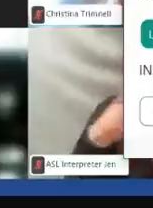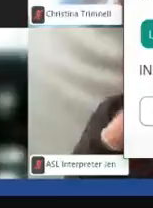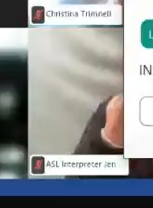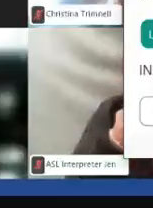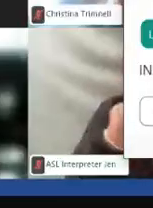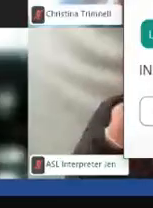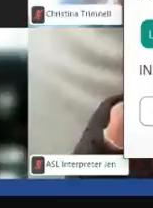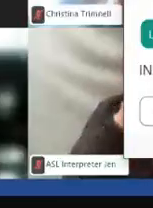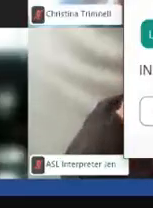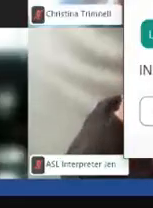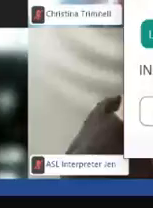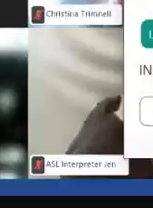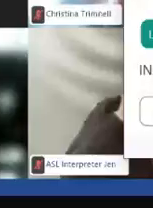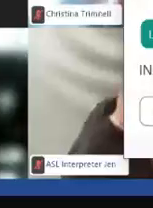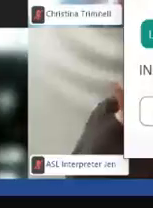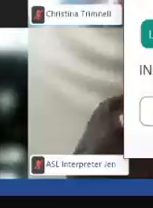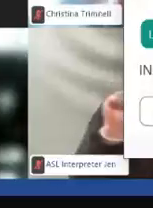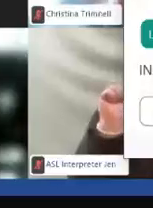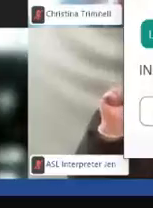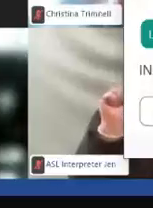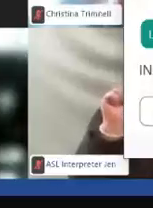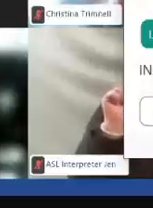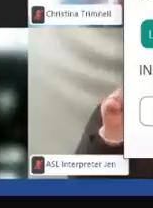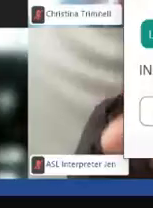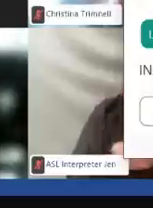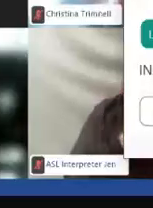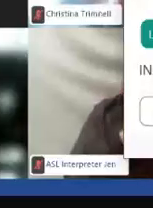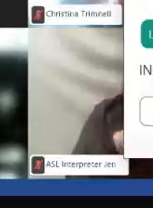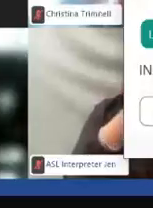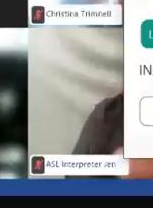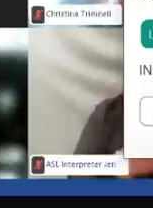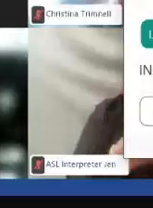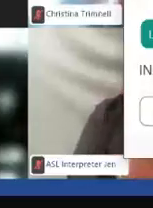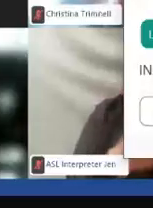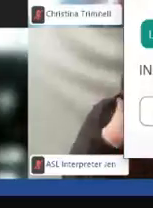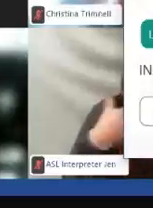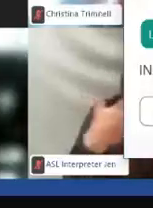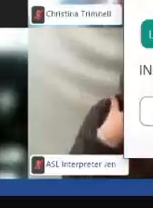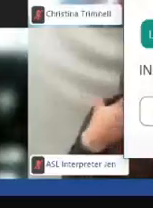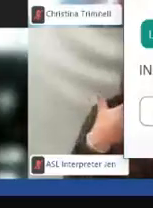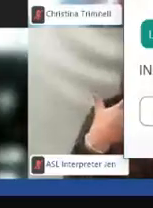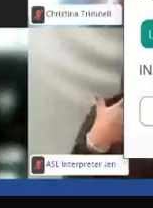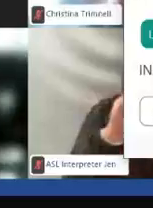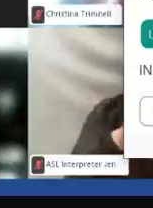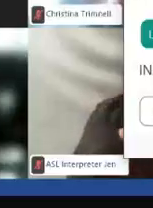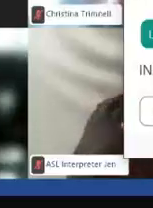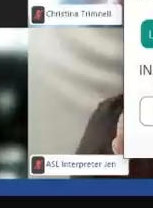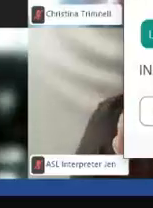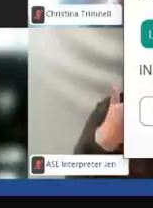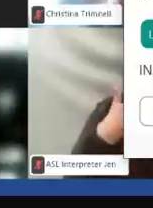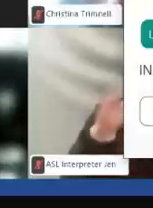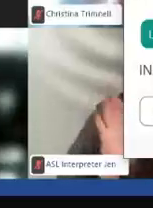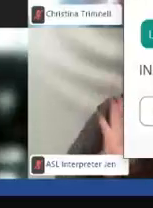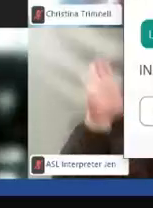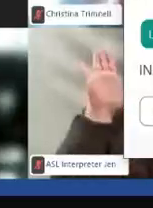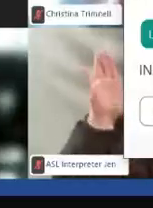question is there any specific discussion, concern? If not, can we have a